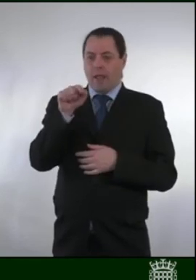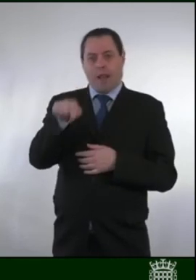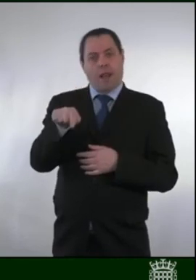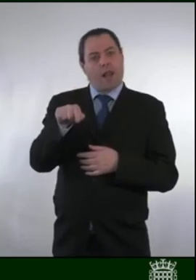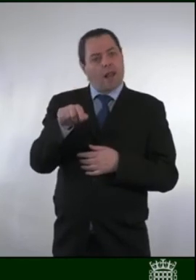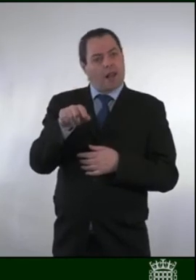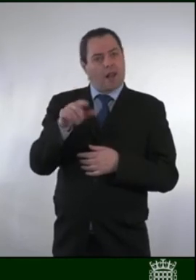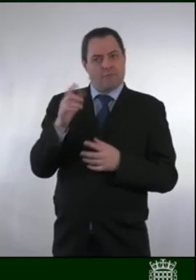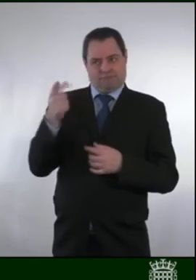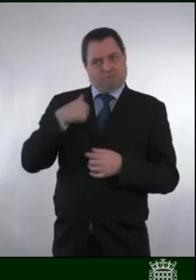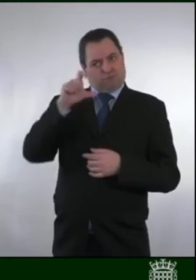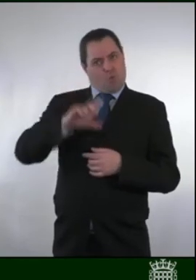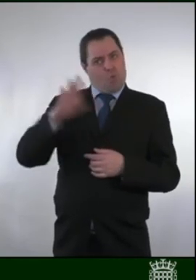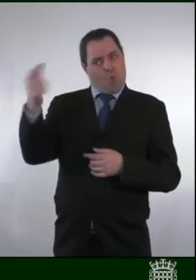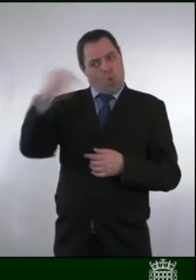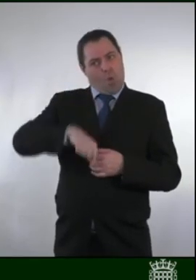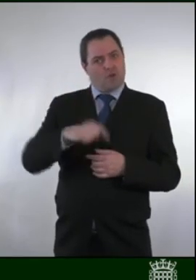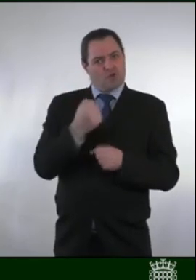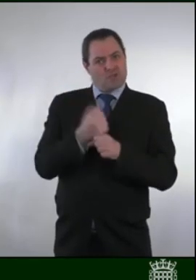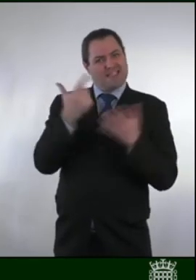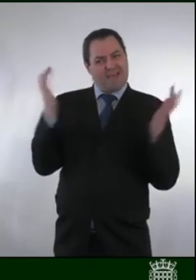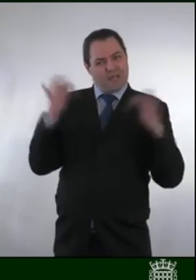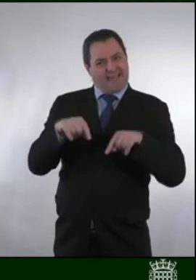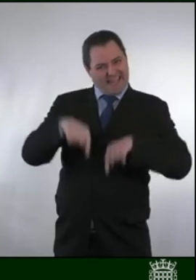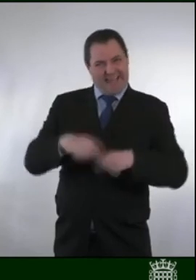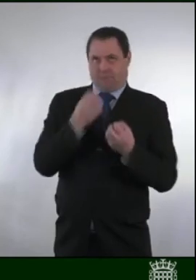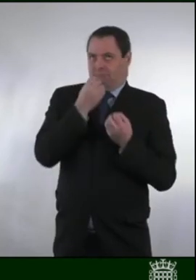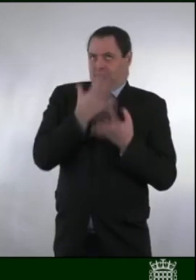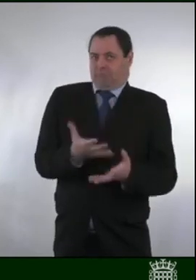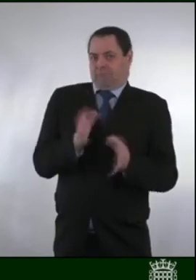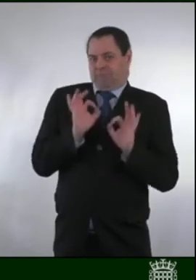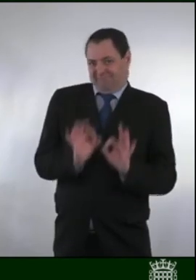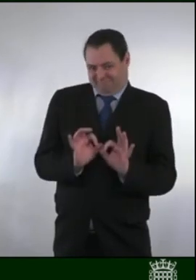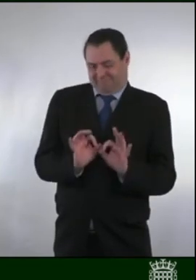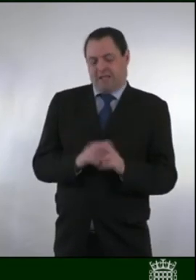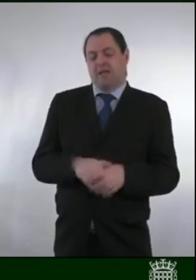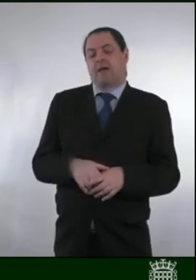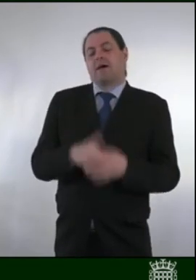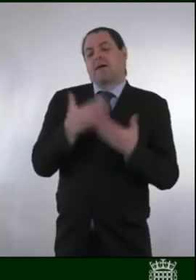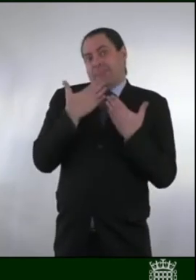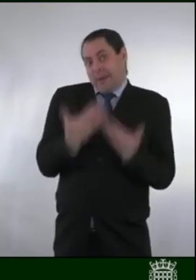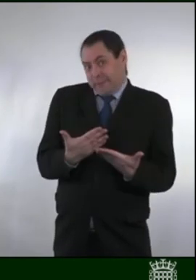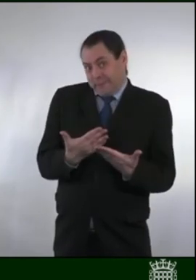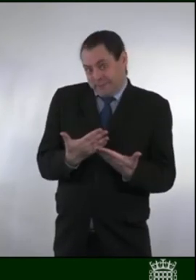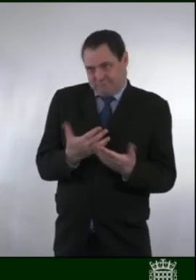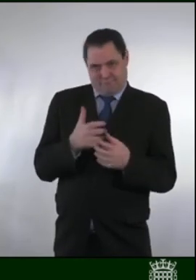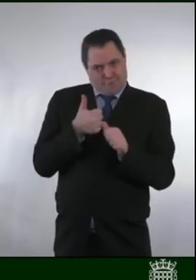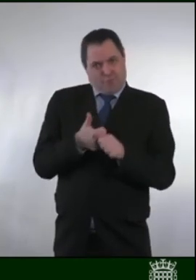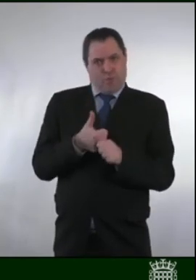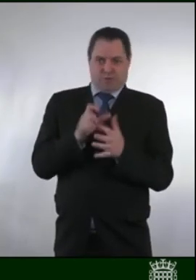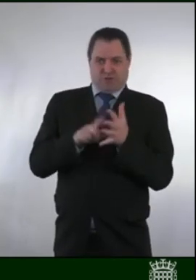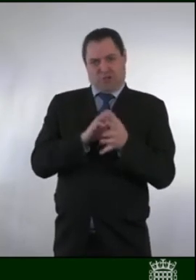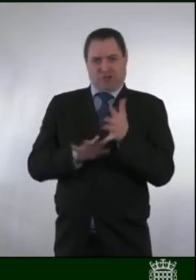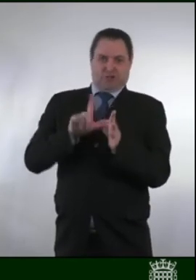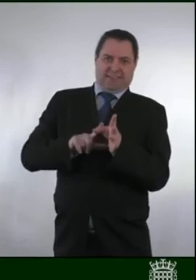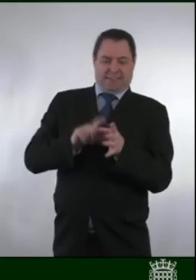a tremendous opportunity for my constituency and, of course, the Duchy of Cornwall. Firstly, can I thank the Prime Minister for this? And can I ask whether he shares